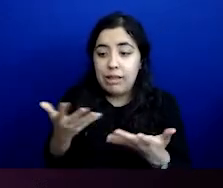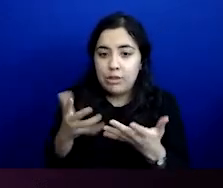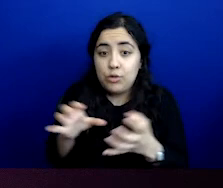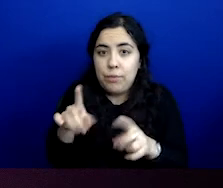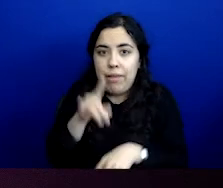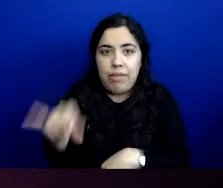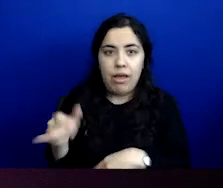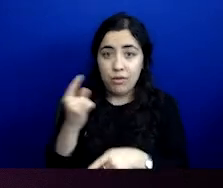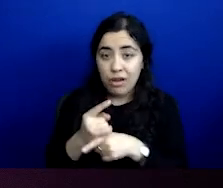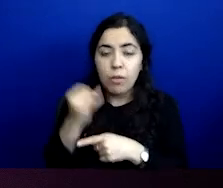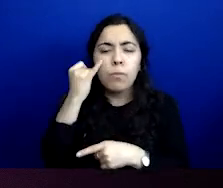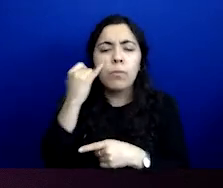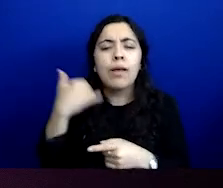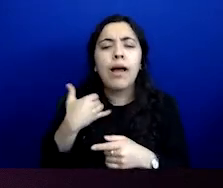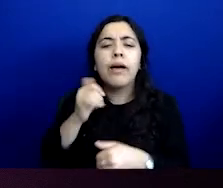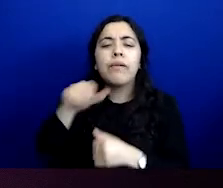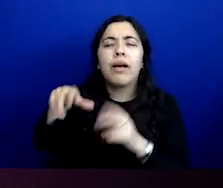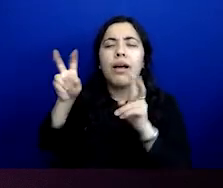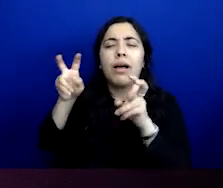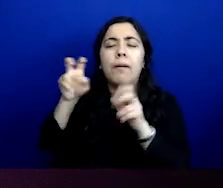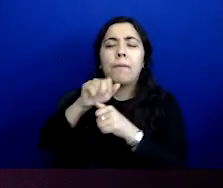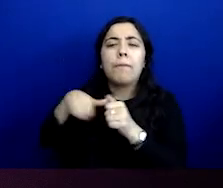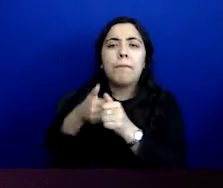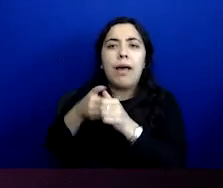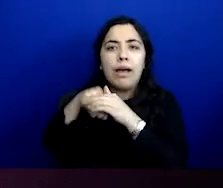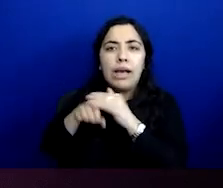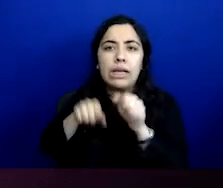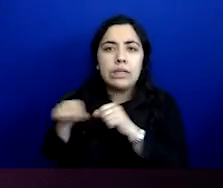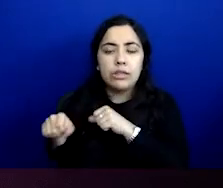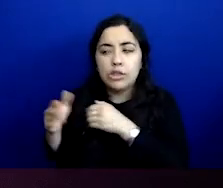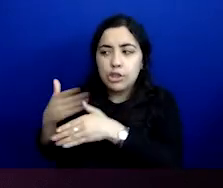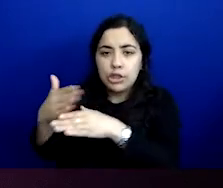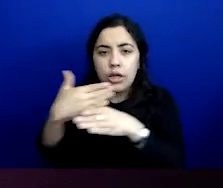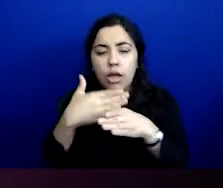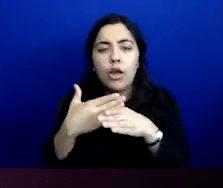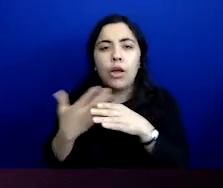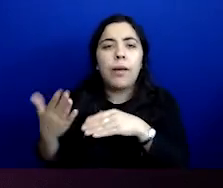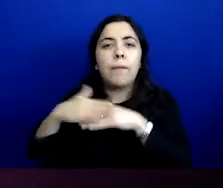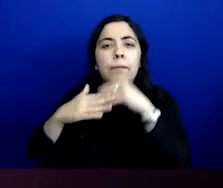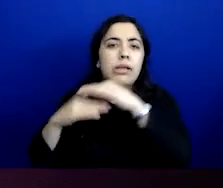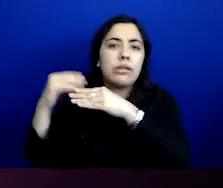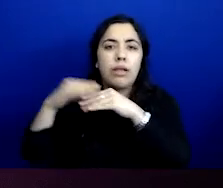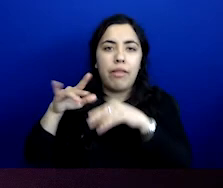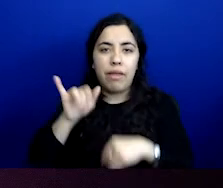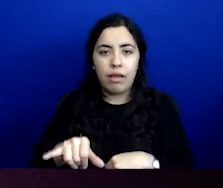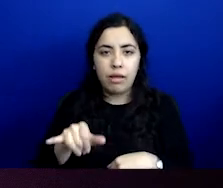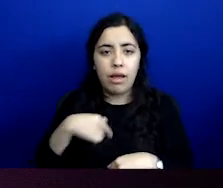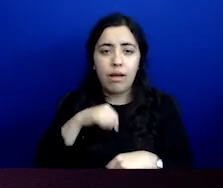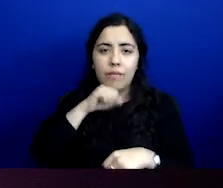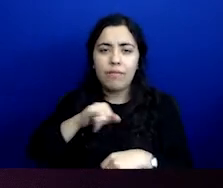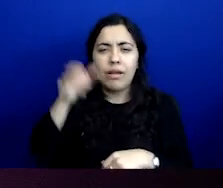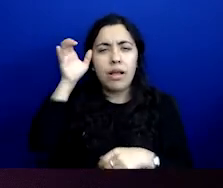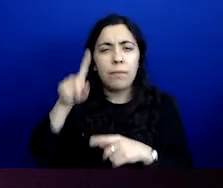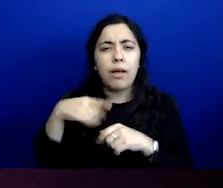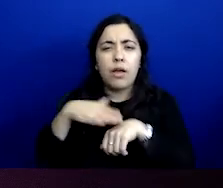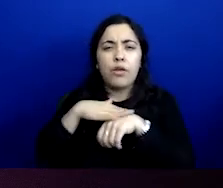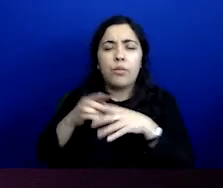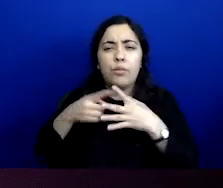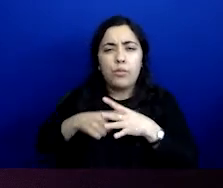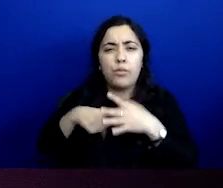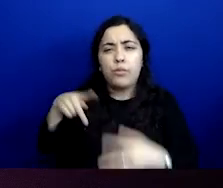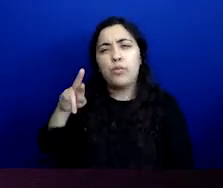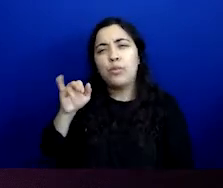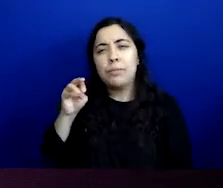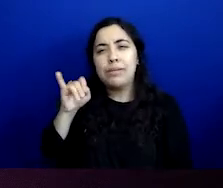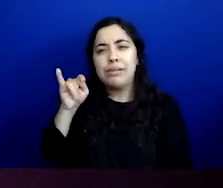these backends that we could all use and we could all share and we could all build upon? I love this idea of primitives. Every new